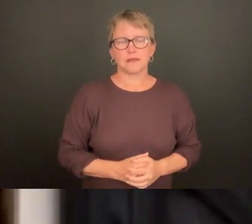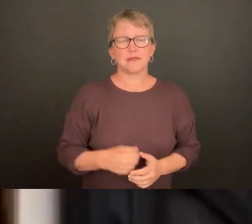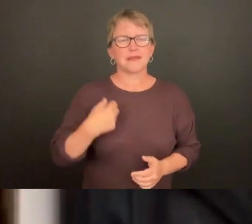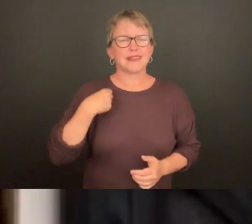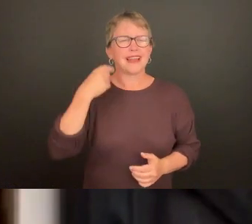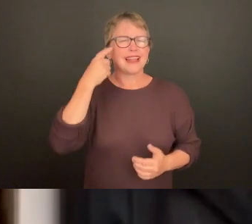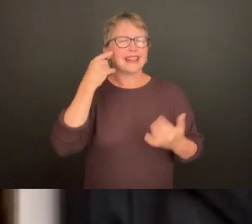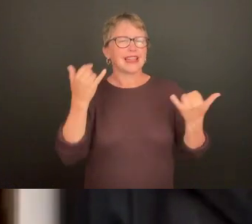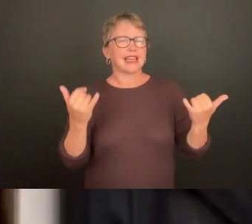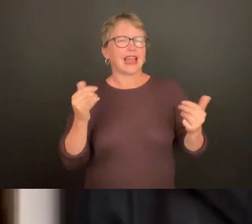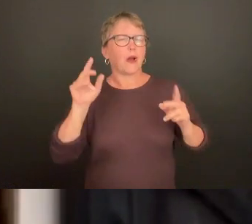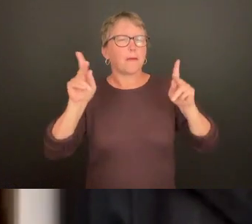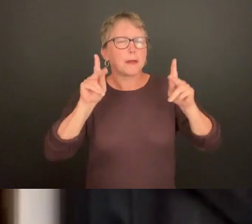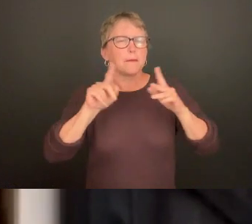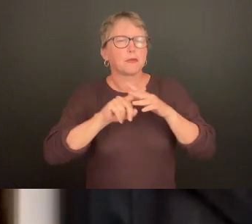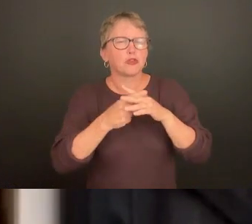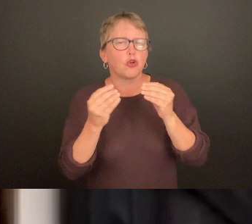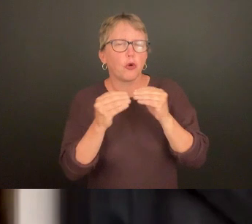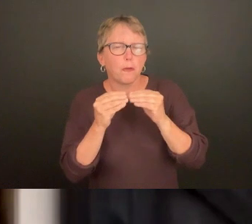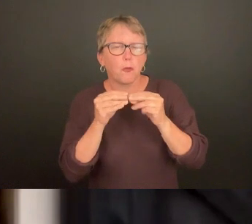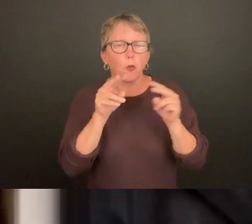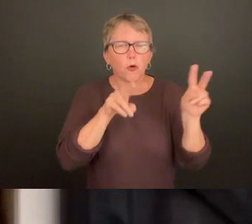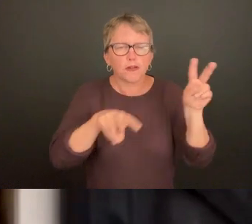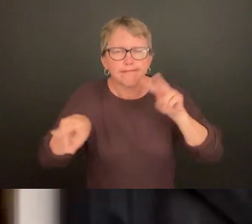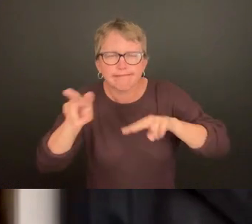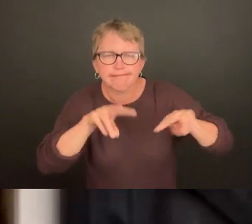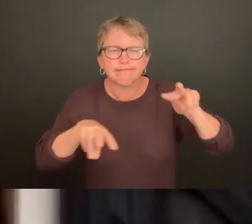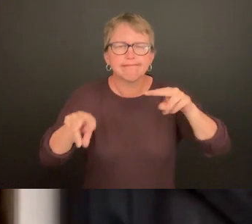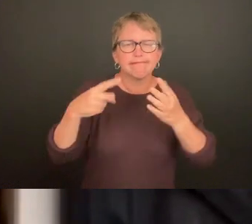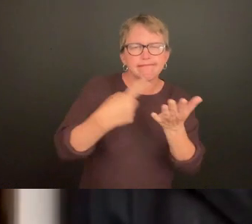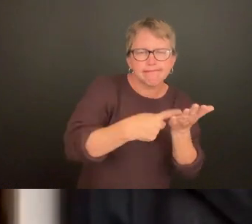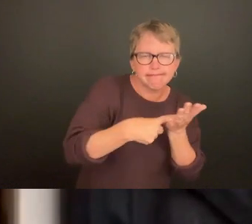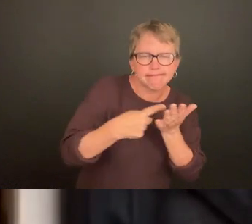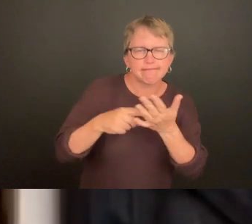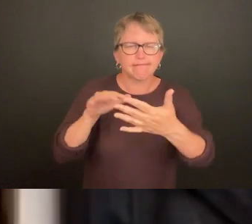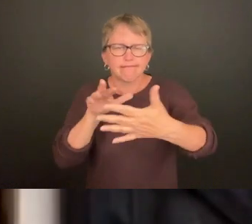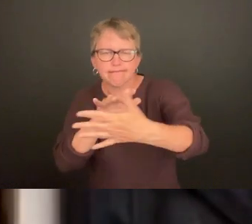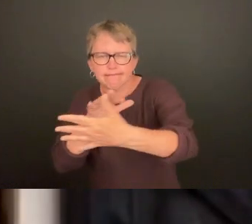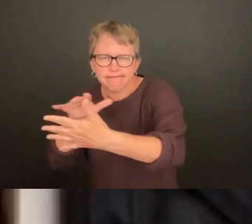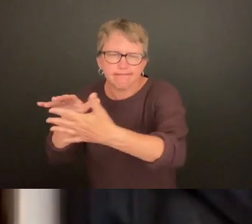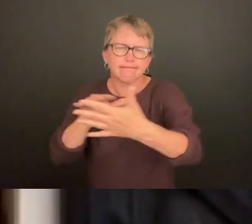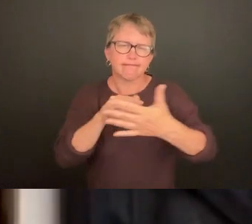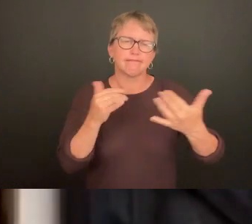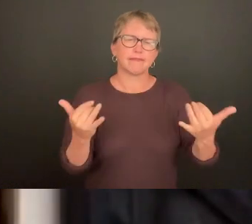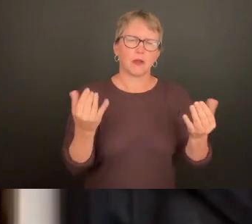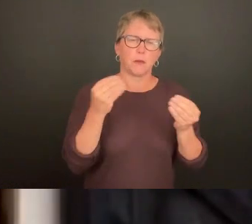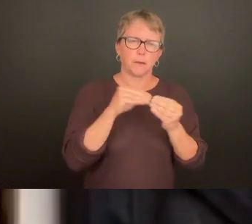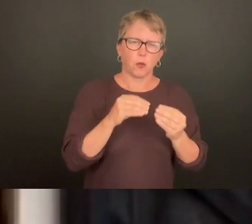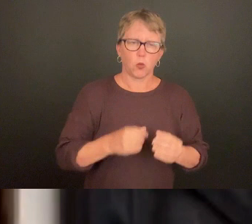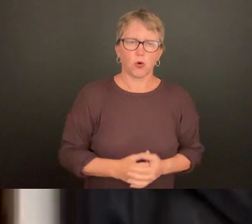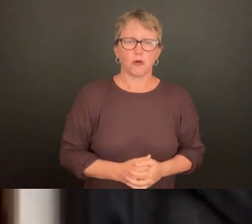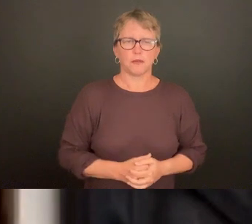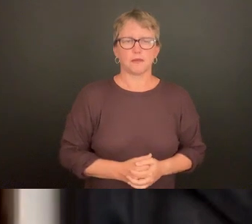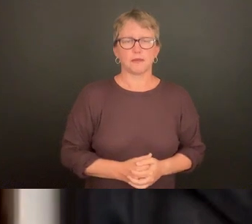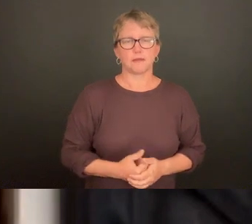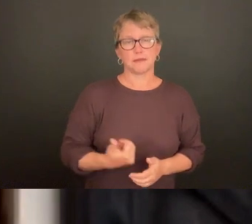I believe that there are more time spent on it now. When I did a little research, being a professor, I did a little